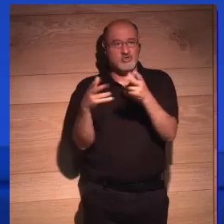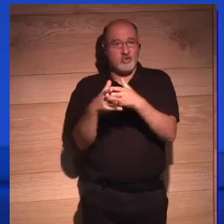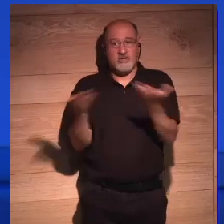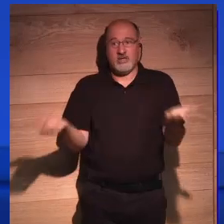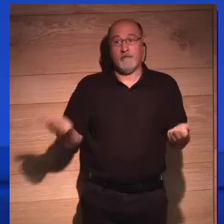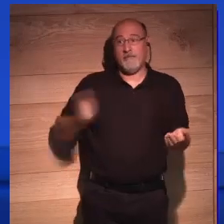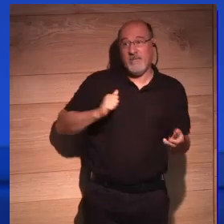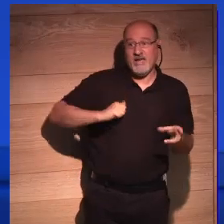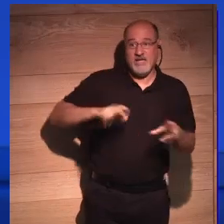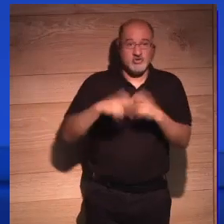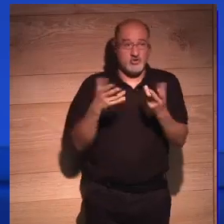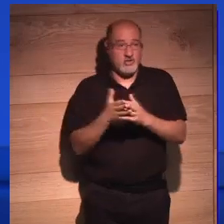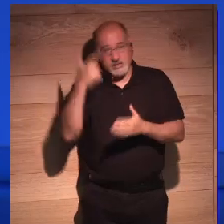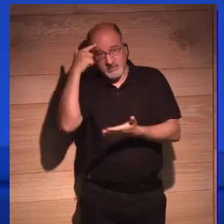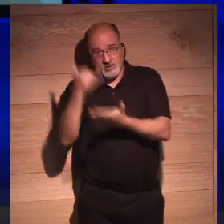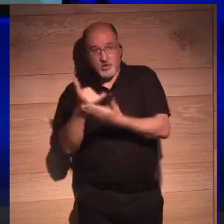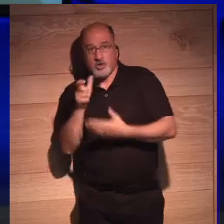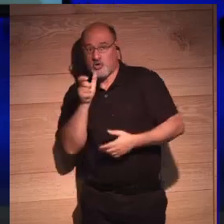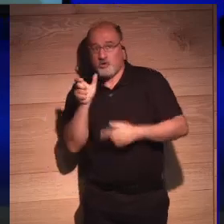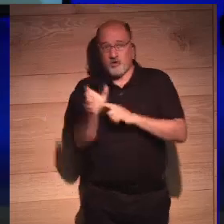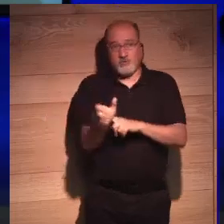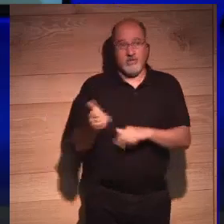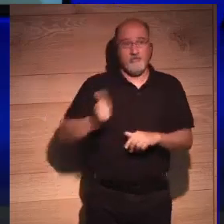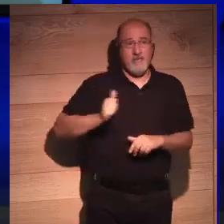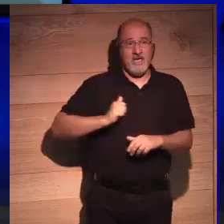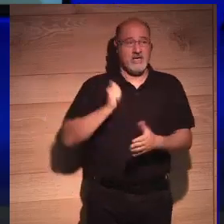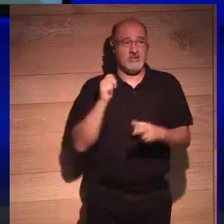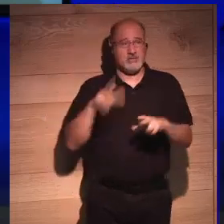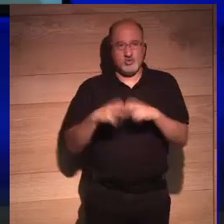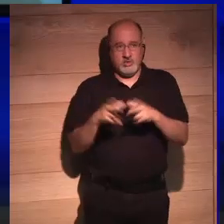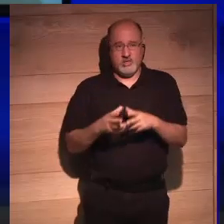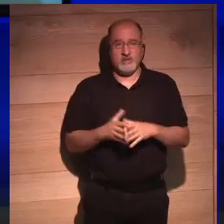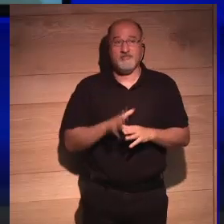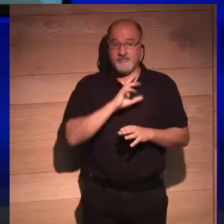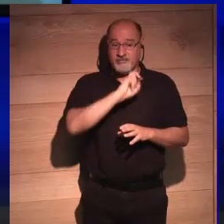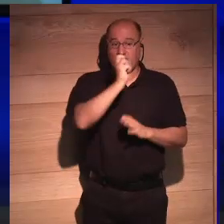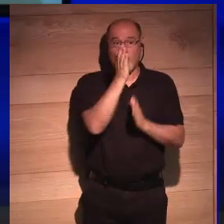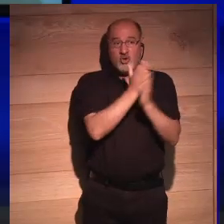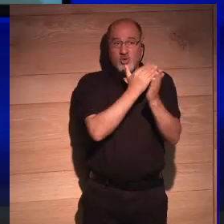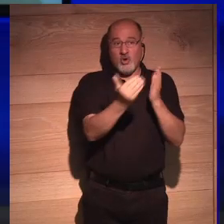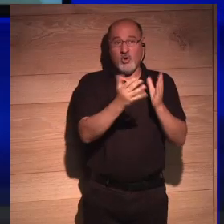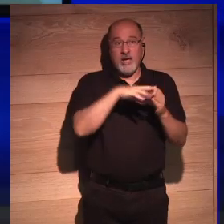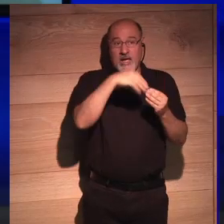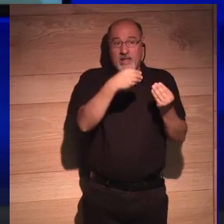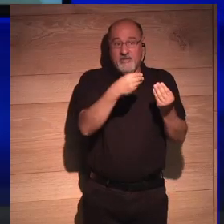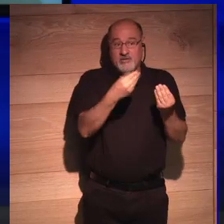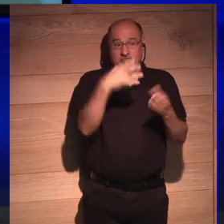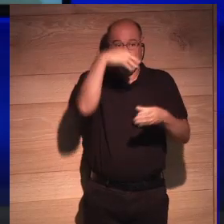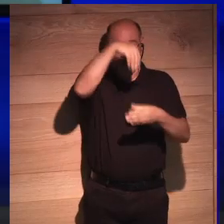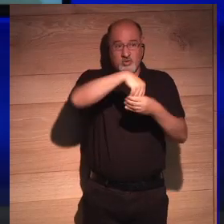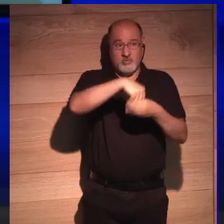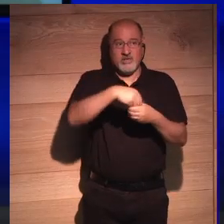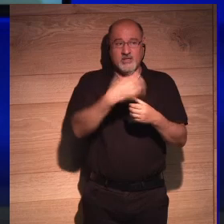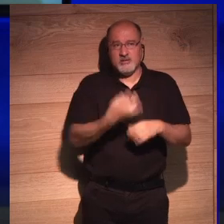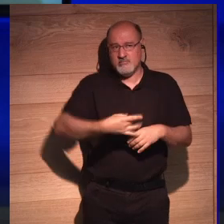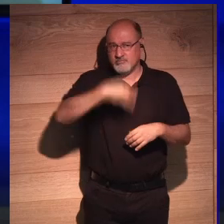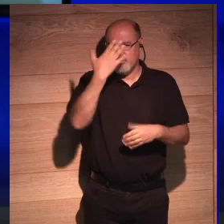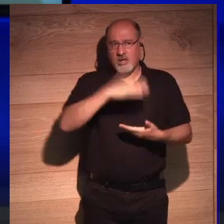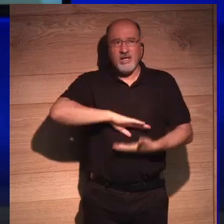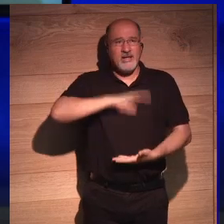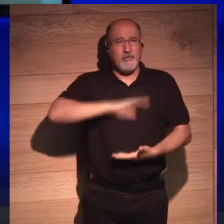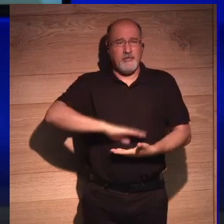Another something that you can have, an element for your toolkit up your sleeve, is the ability to put your audience